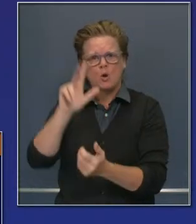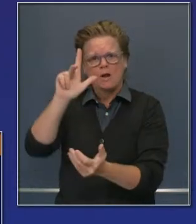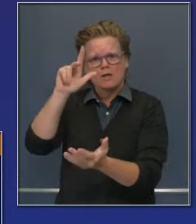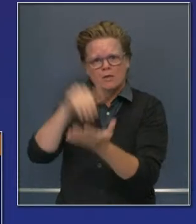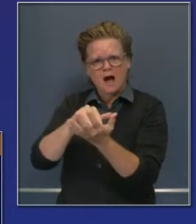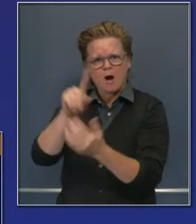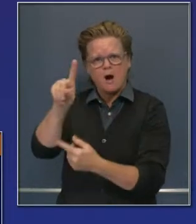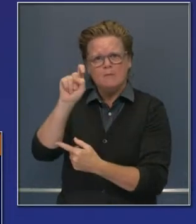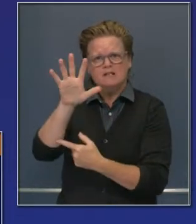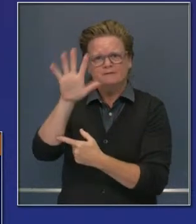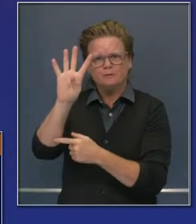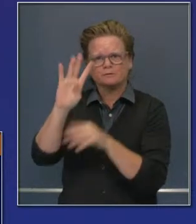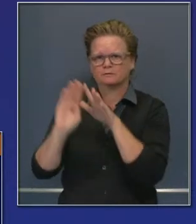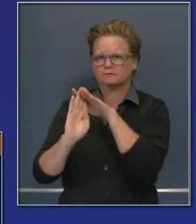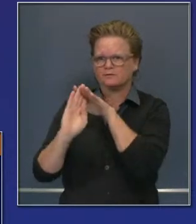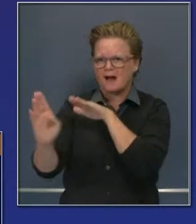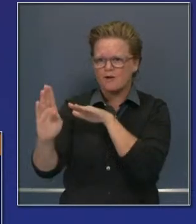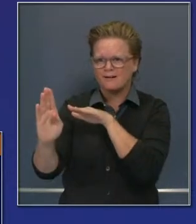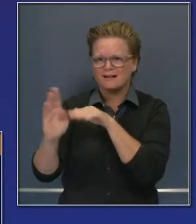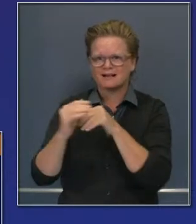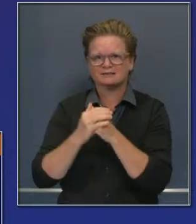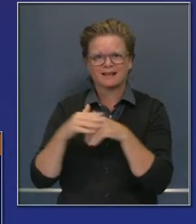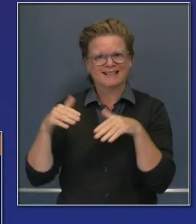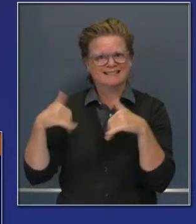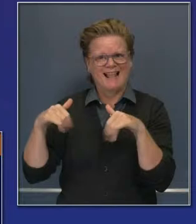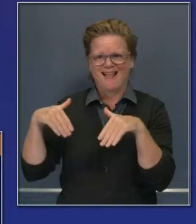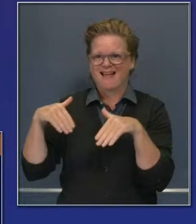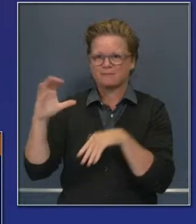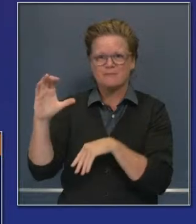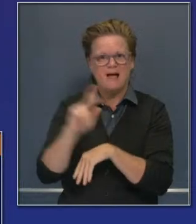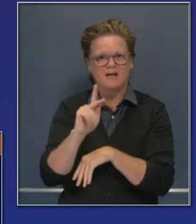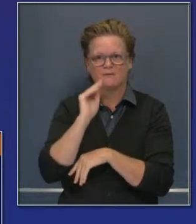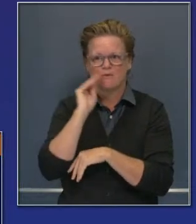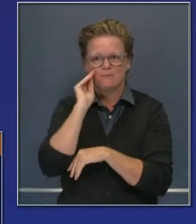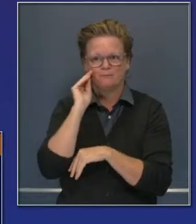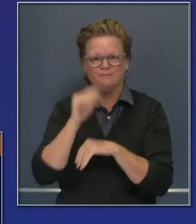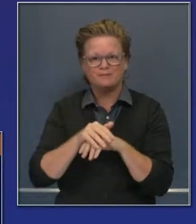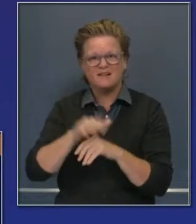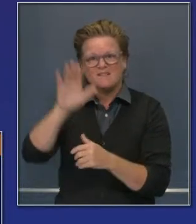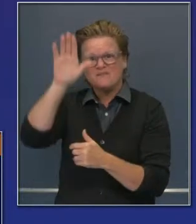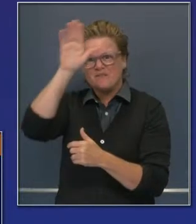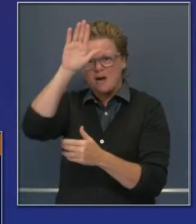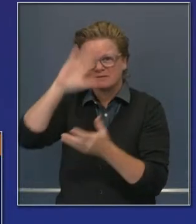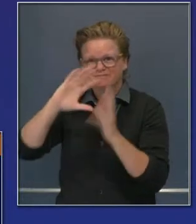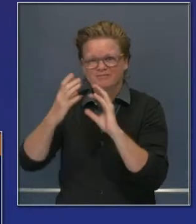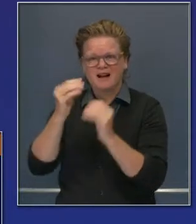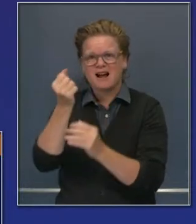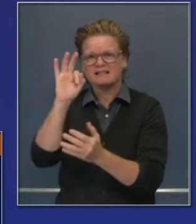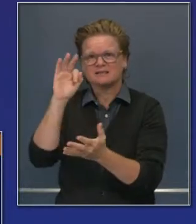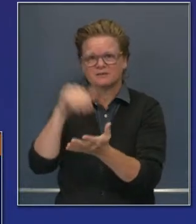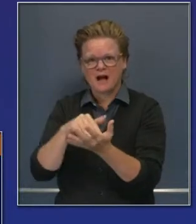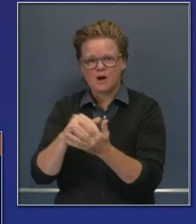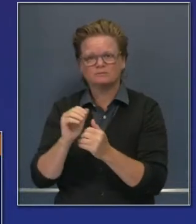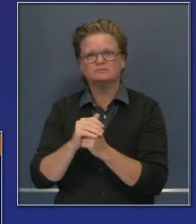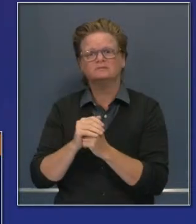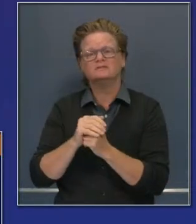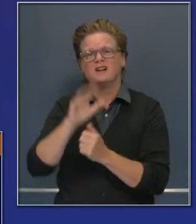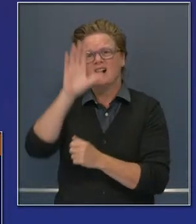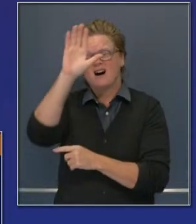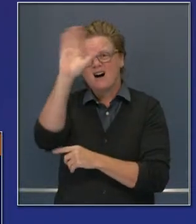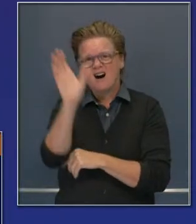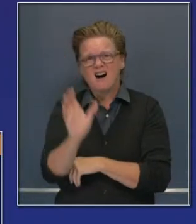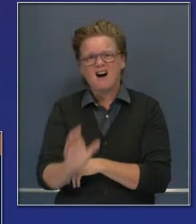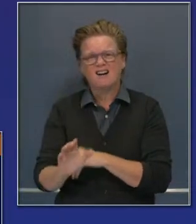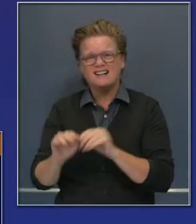evacuated from their homes. 19,000 firefighters from all across this state and across this